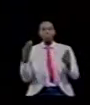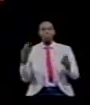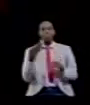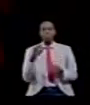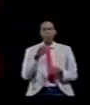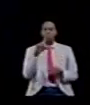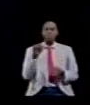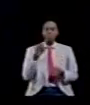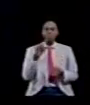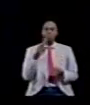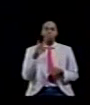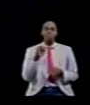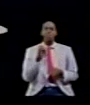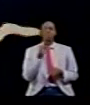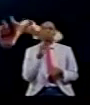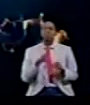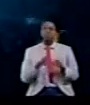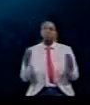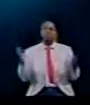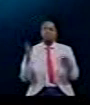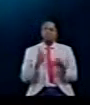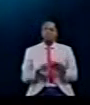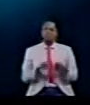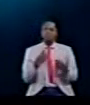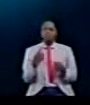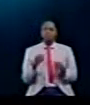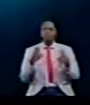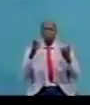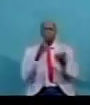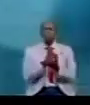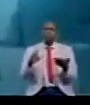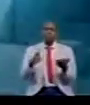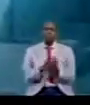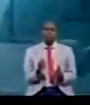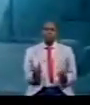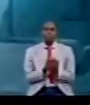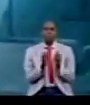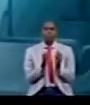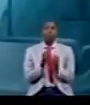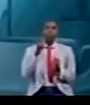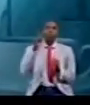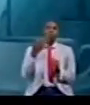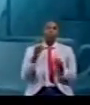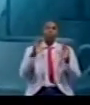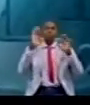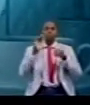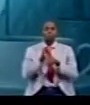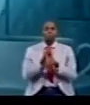individual members. He will say, okay, this is the next person to be targeted. Strike him down.